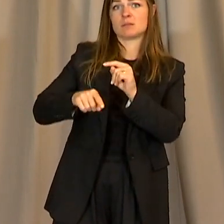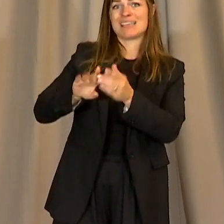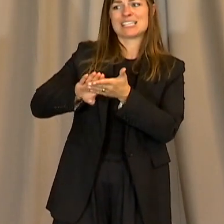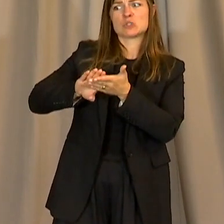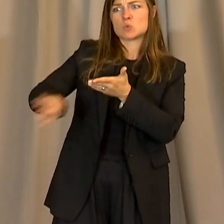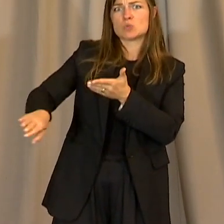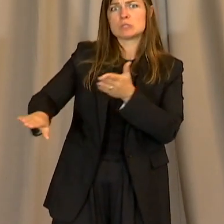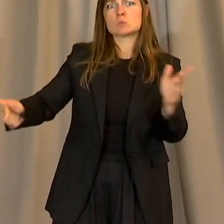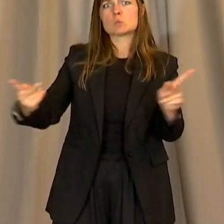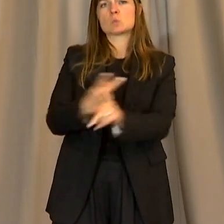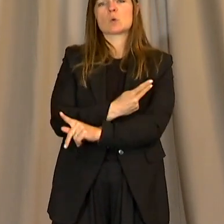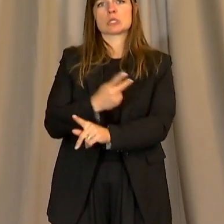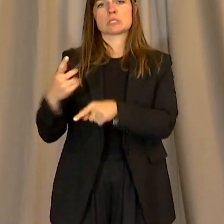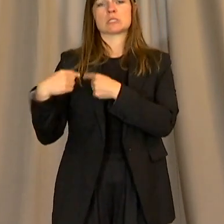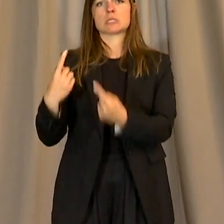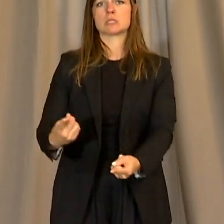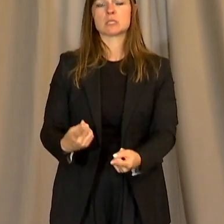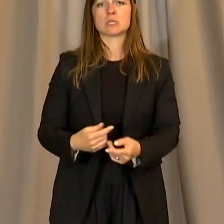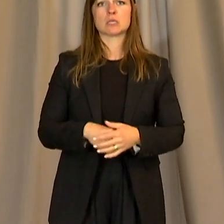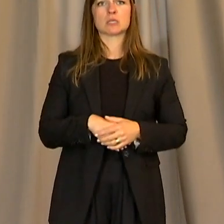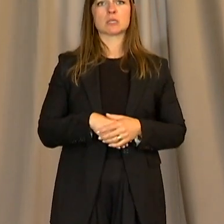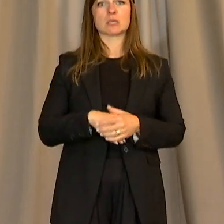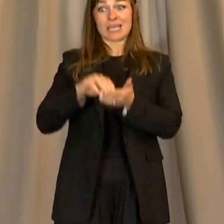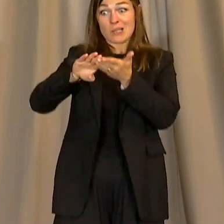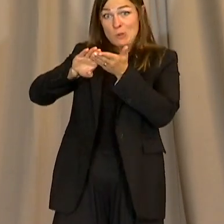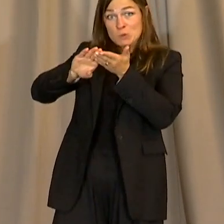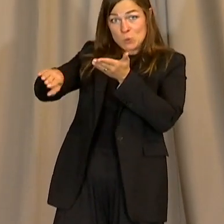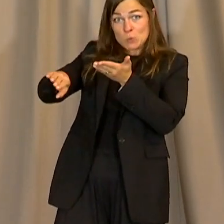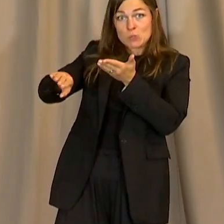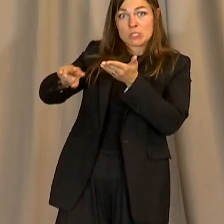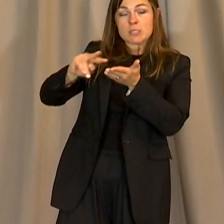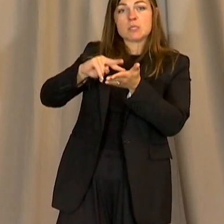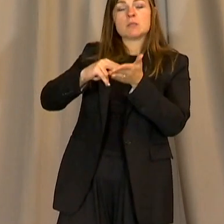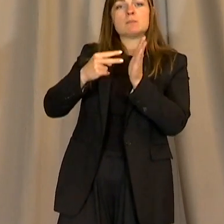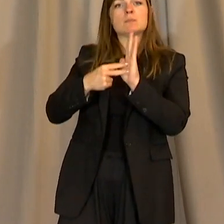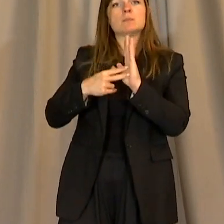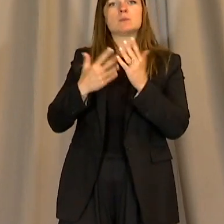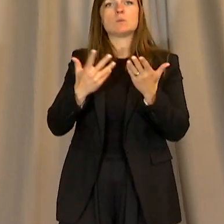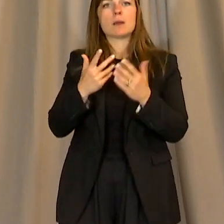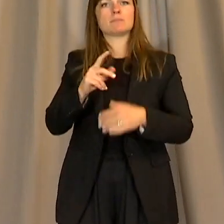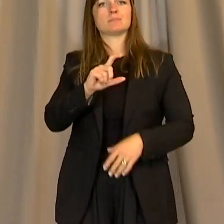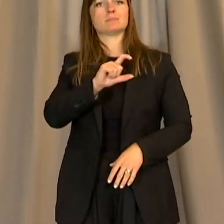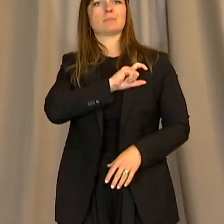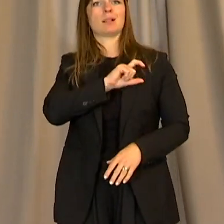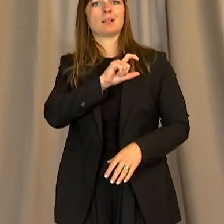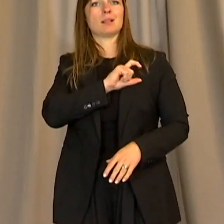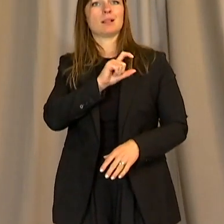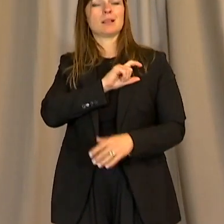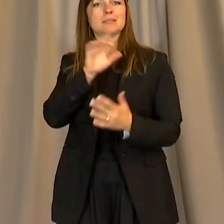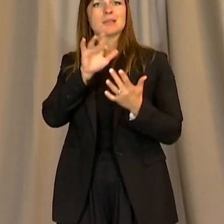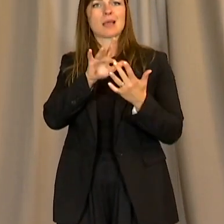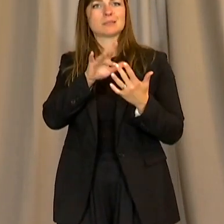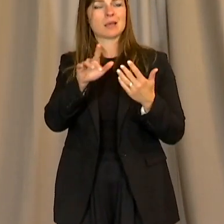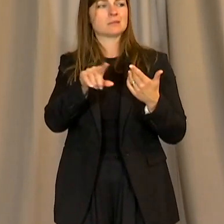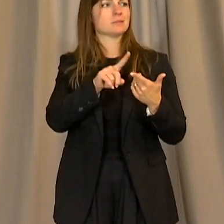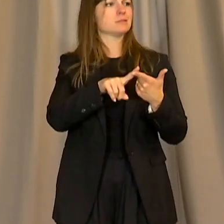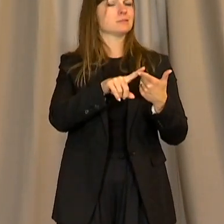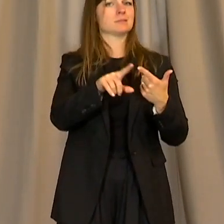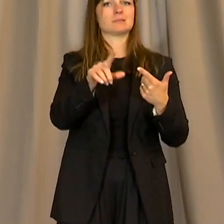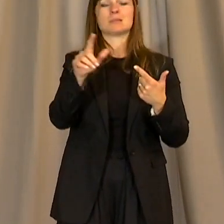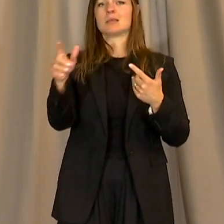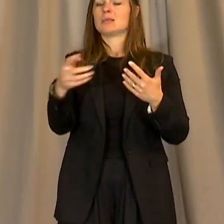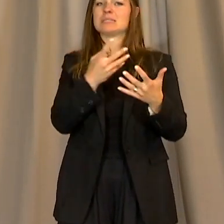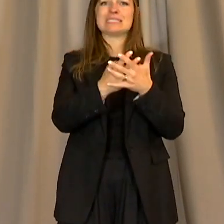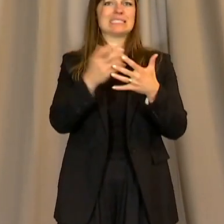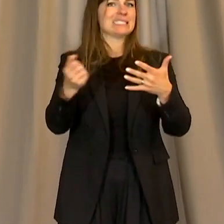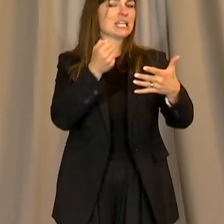ever. Exclusion, we do know, leads to then police contact, leads to detention,